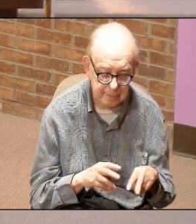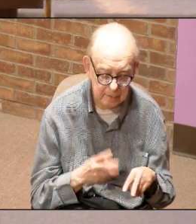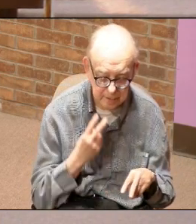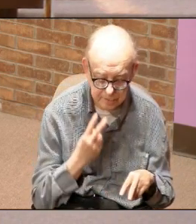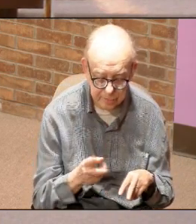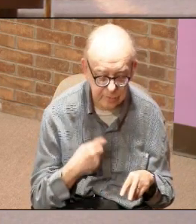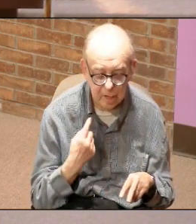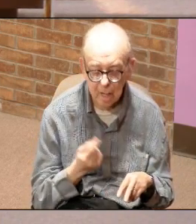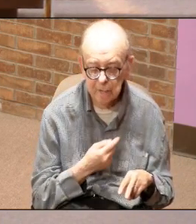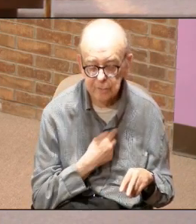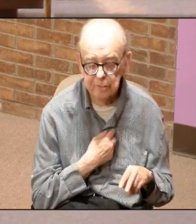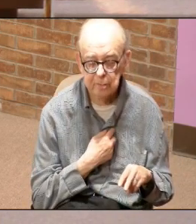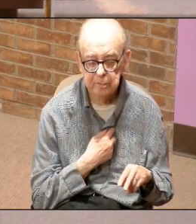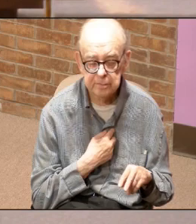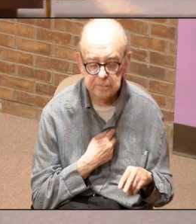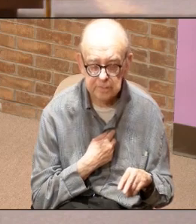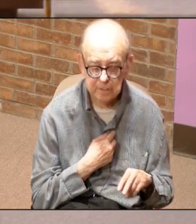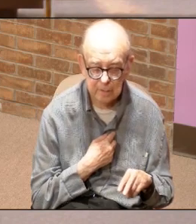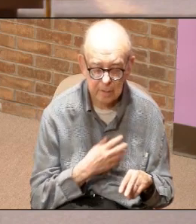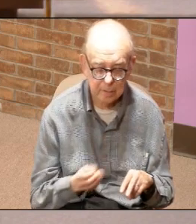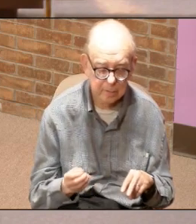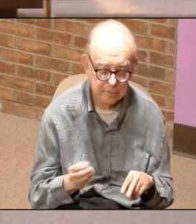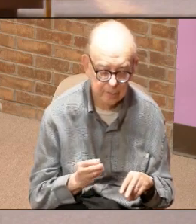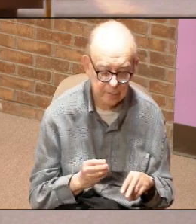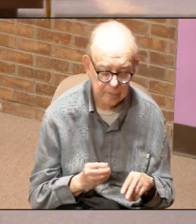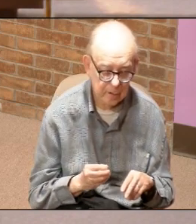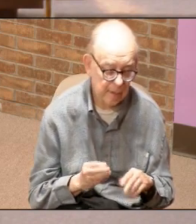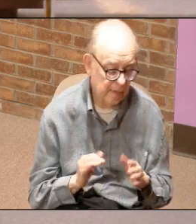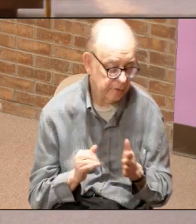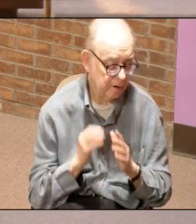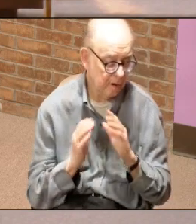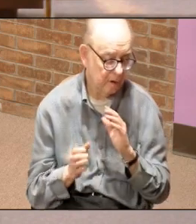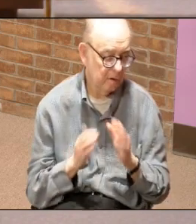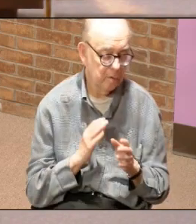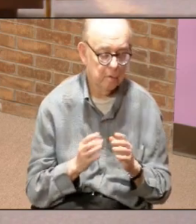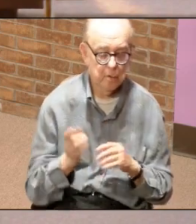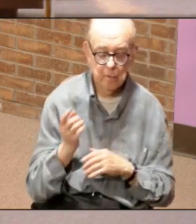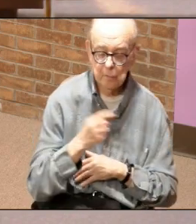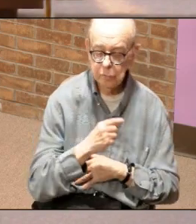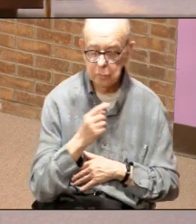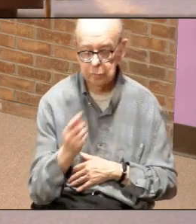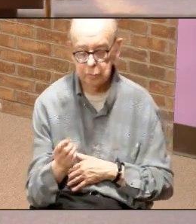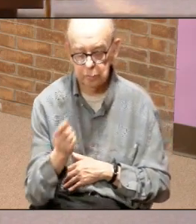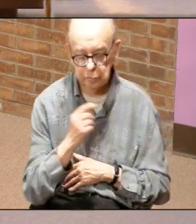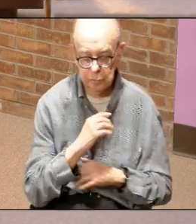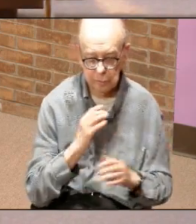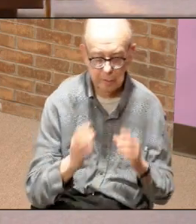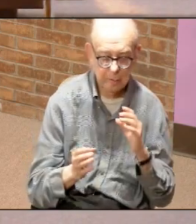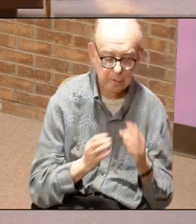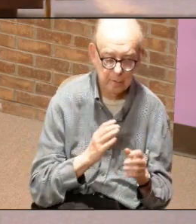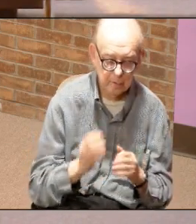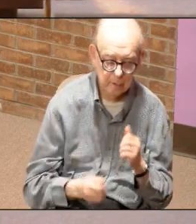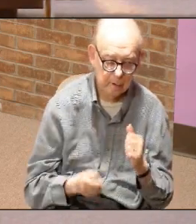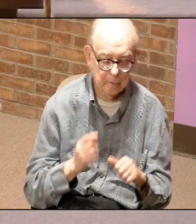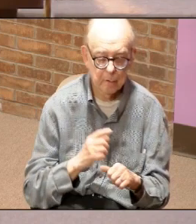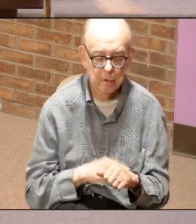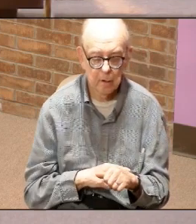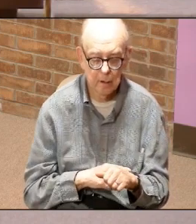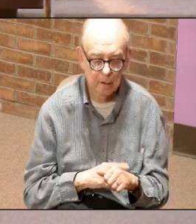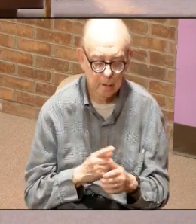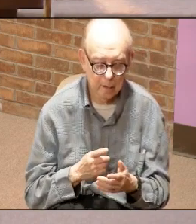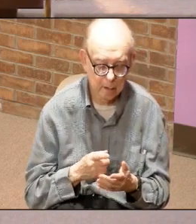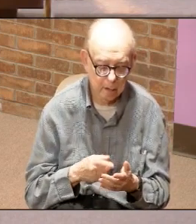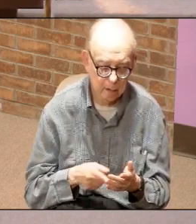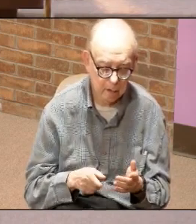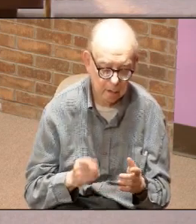to see us. It's a conversation back and forth. But most of the time, what